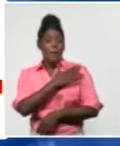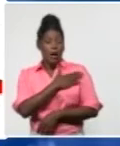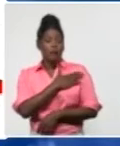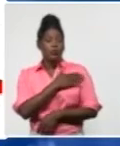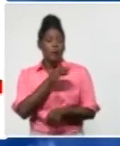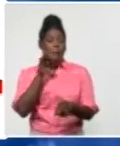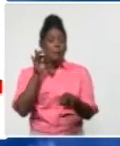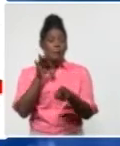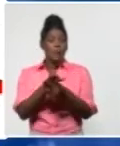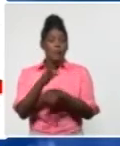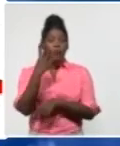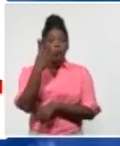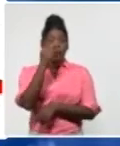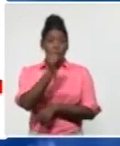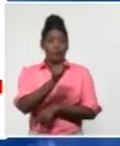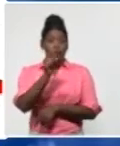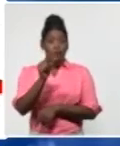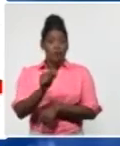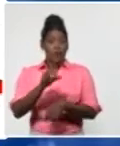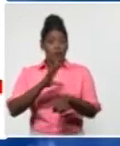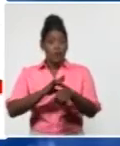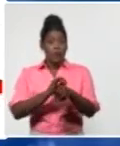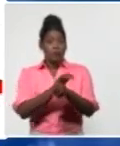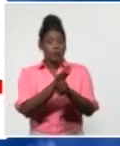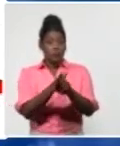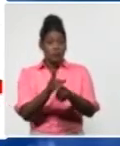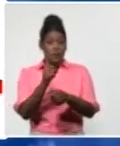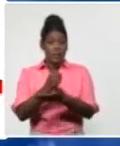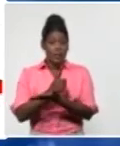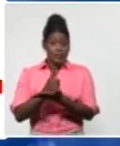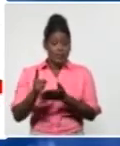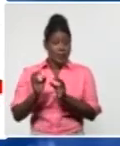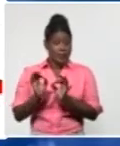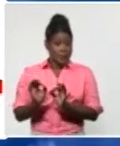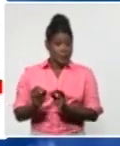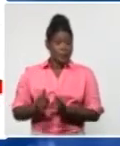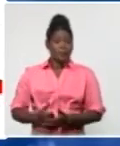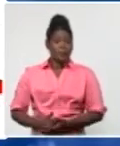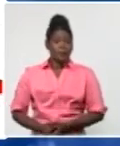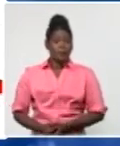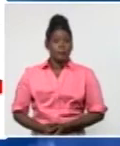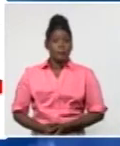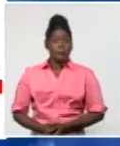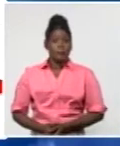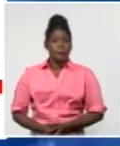first 4 cases were diagnosed in that week. Since that week,